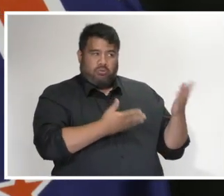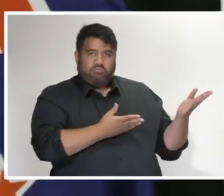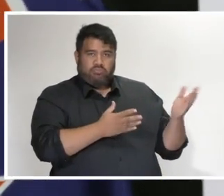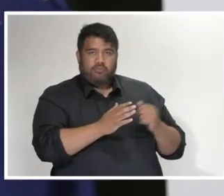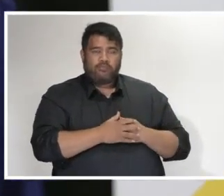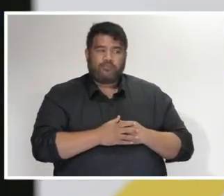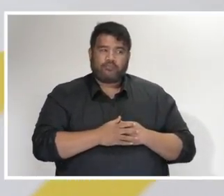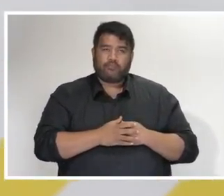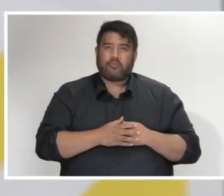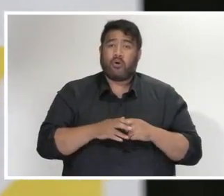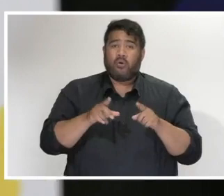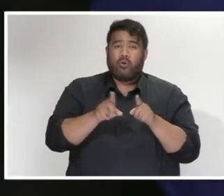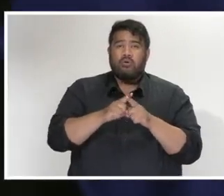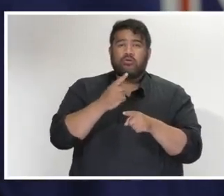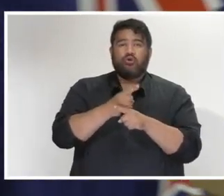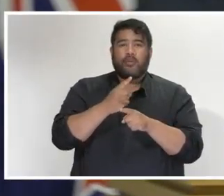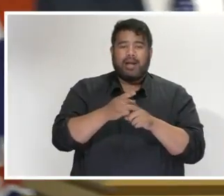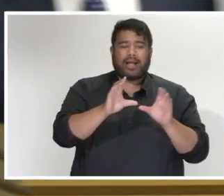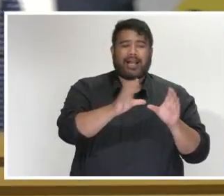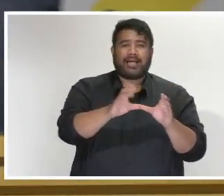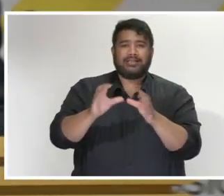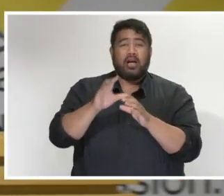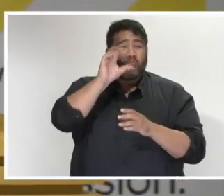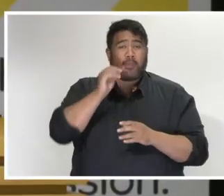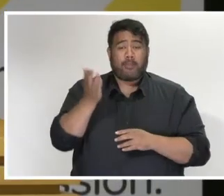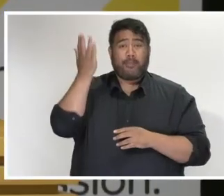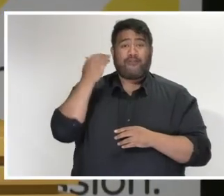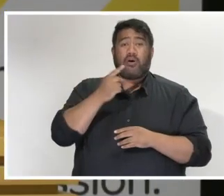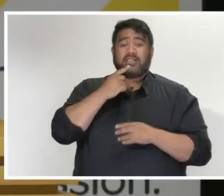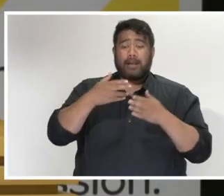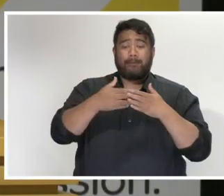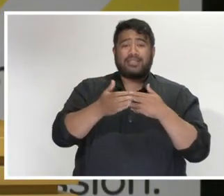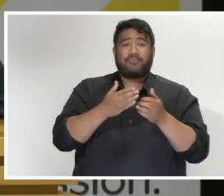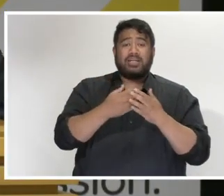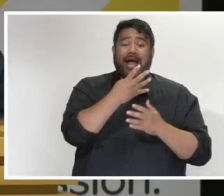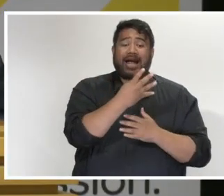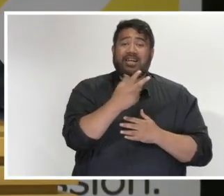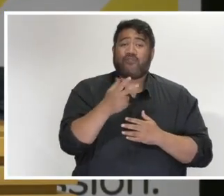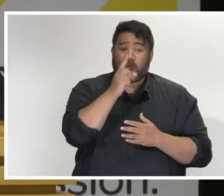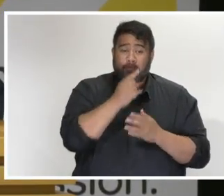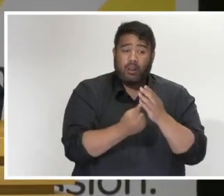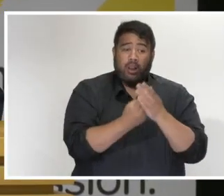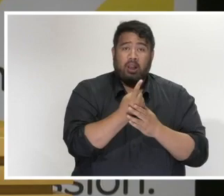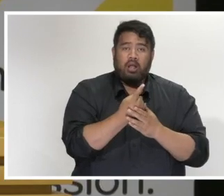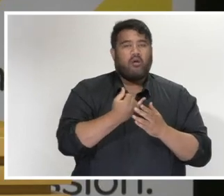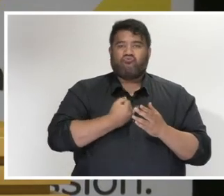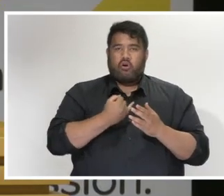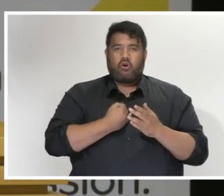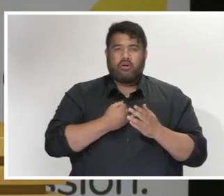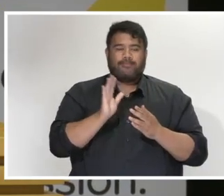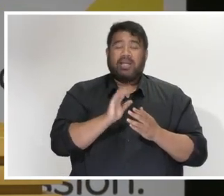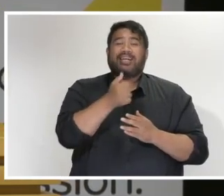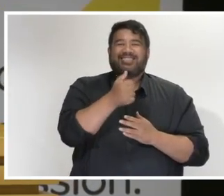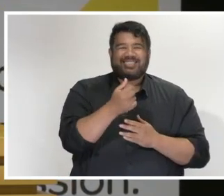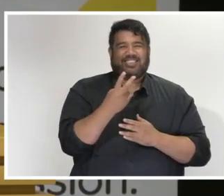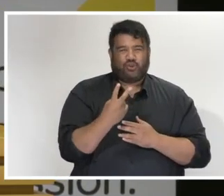just actually while we're on the subject of clusters, I gave a figure before of 84 for the Matamata cluster. Actually, that was not the right figure. It's 62 today, an